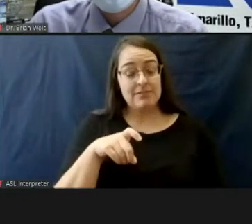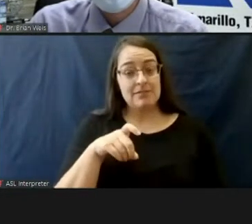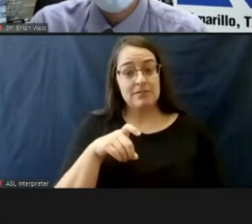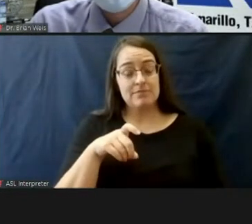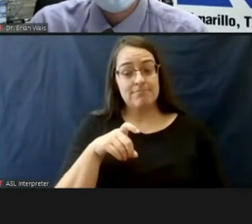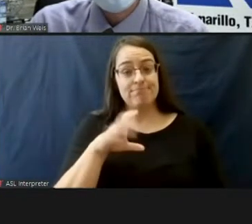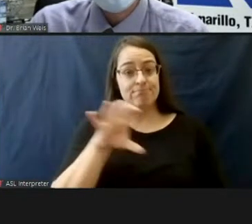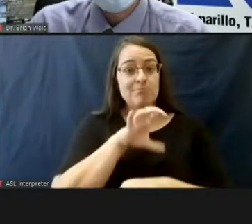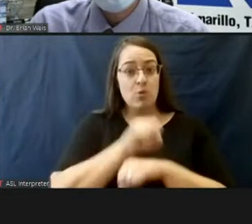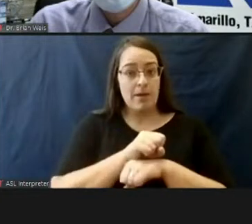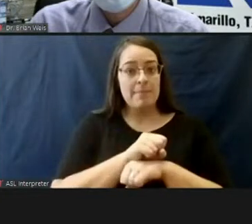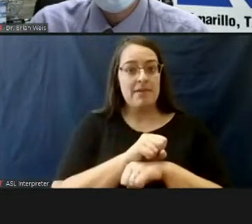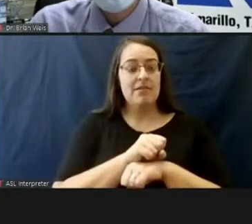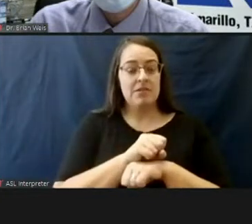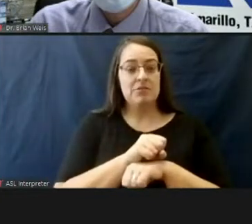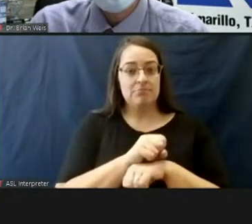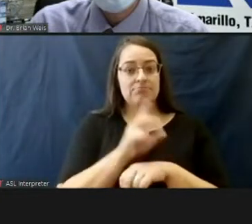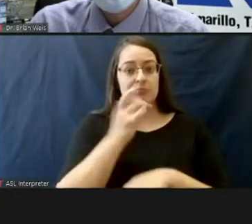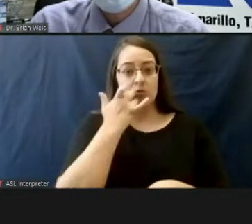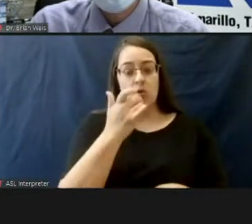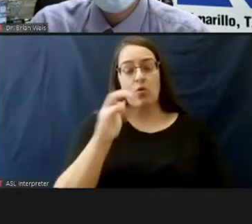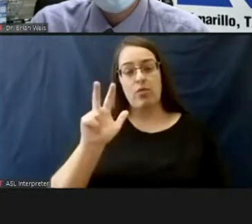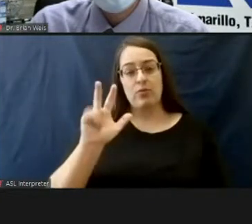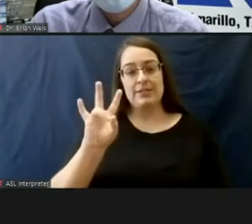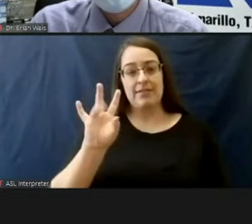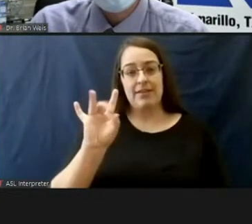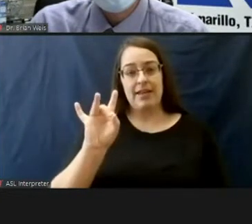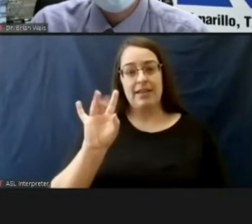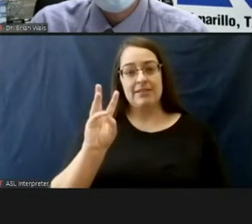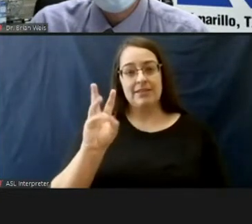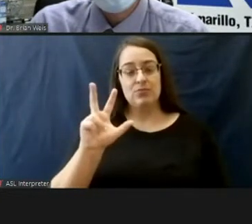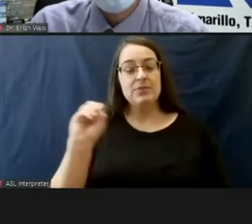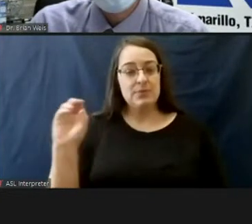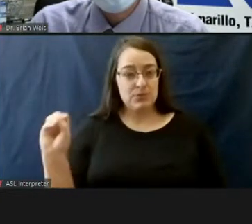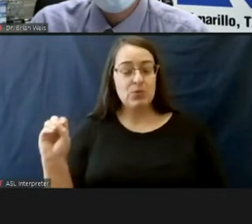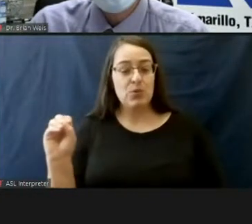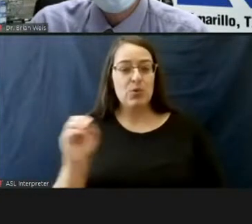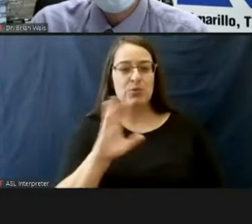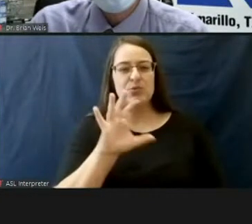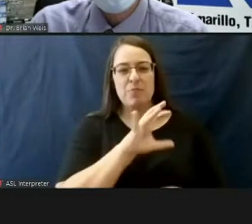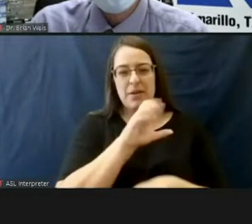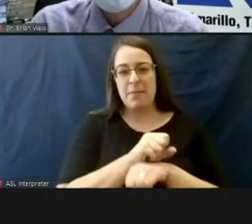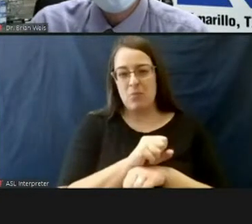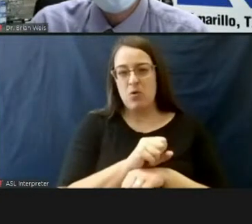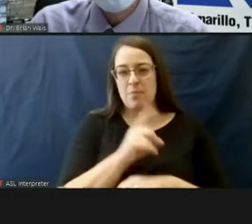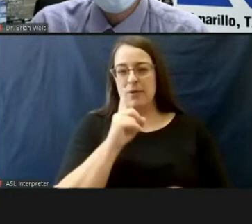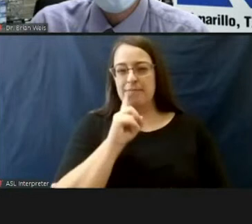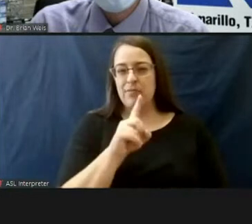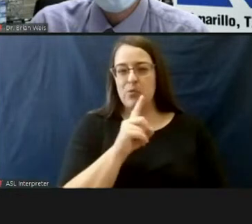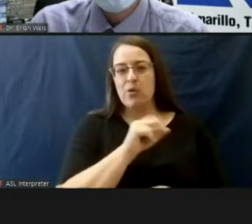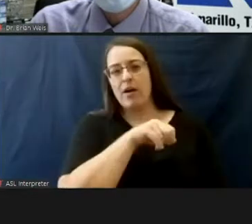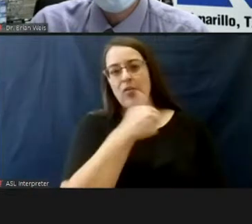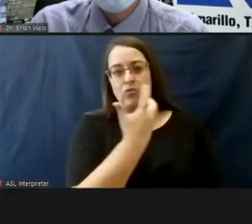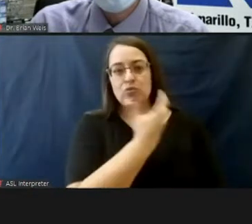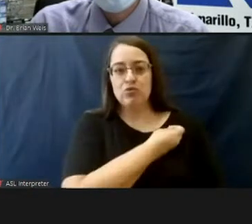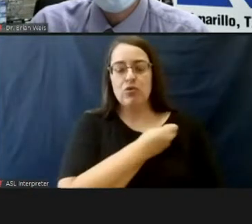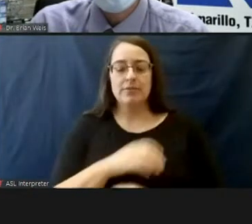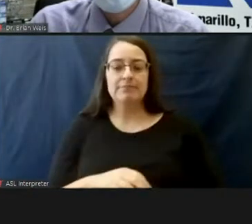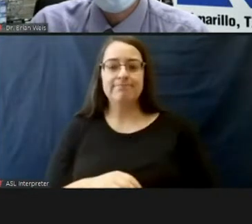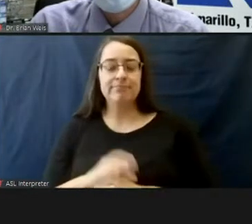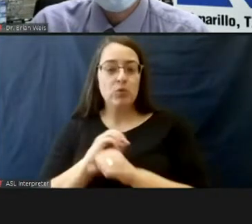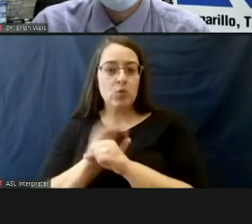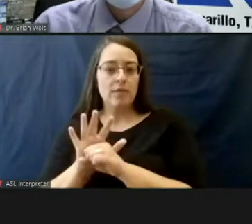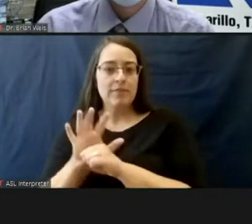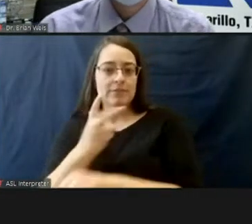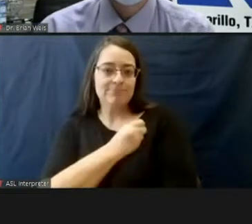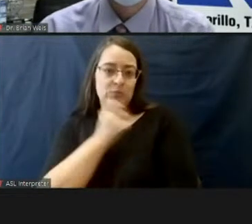appointment. Folks should call 378-6300 in order to be able to get through there. Finally, in case there's questions